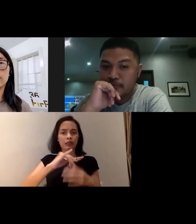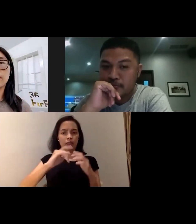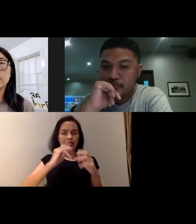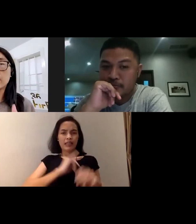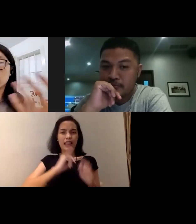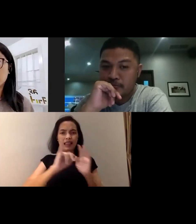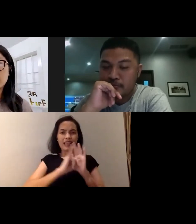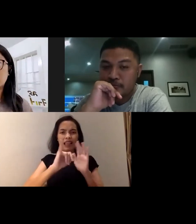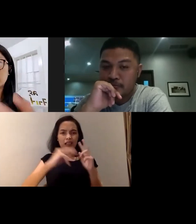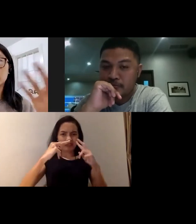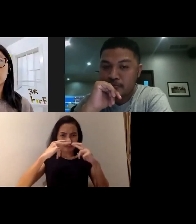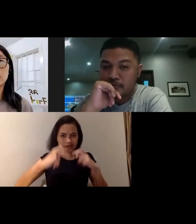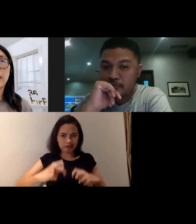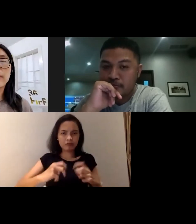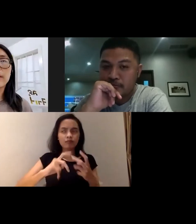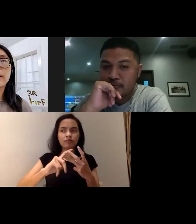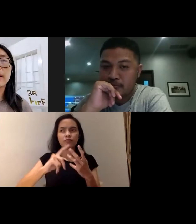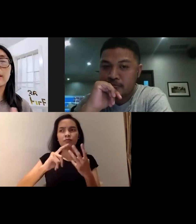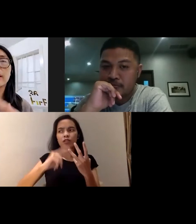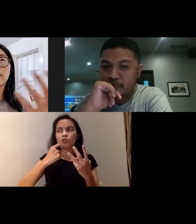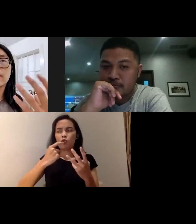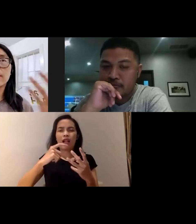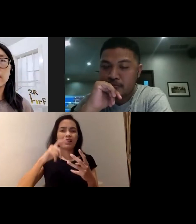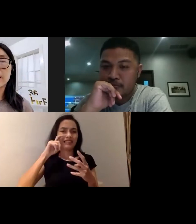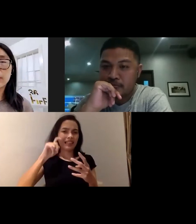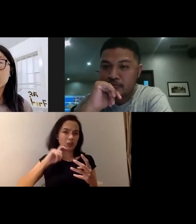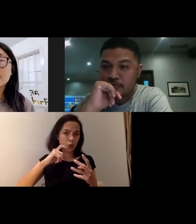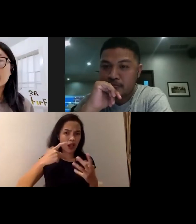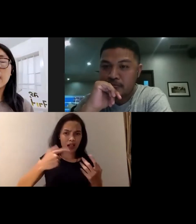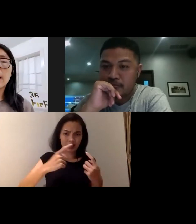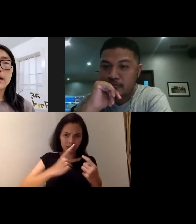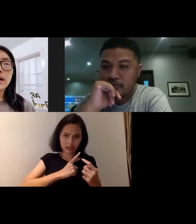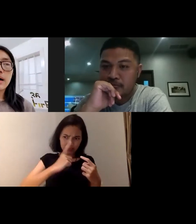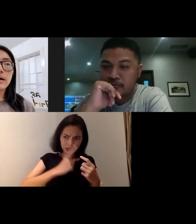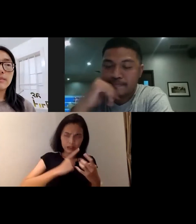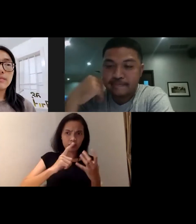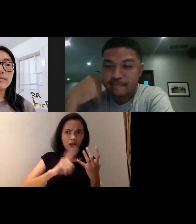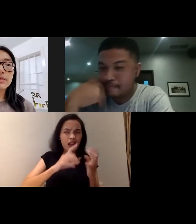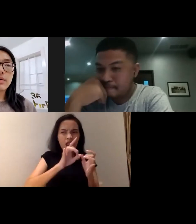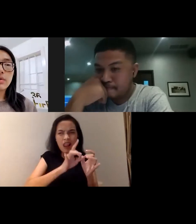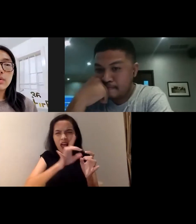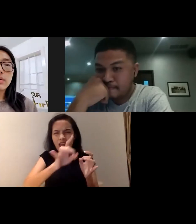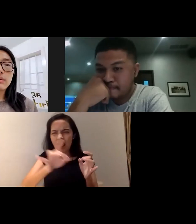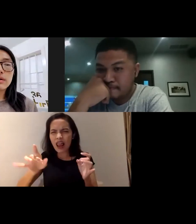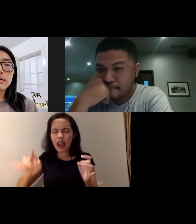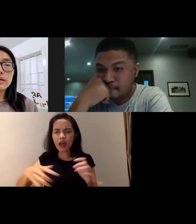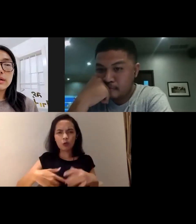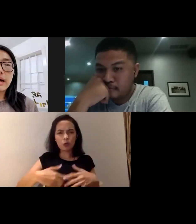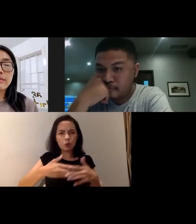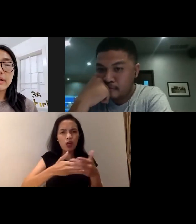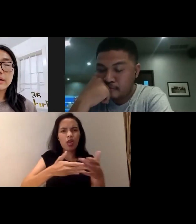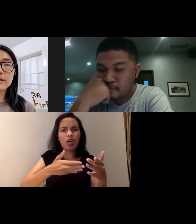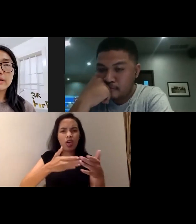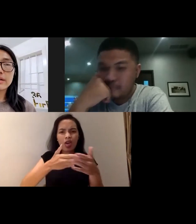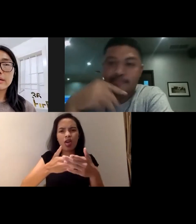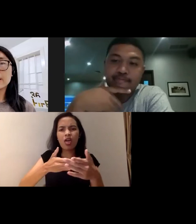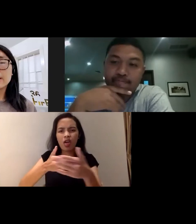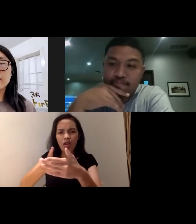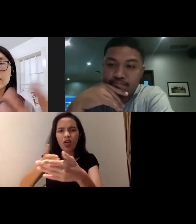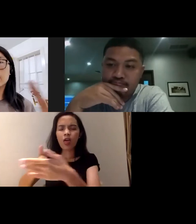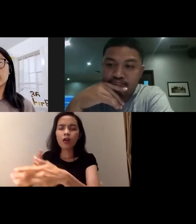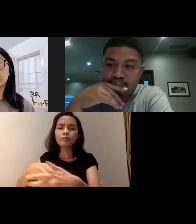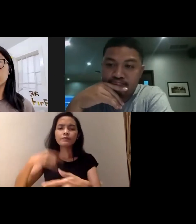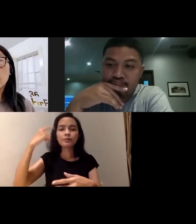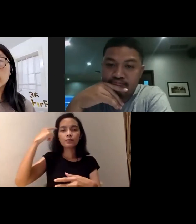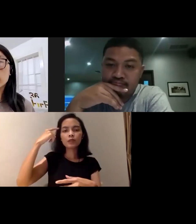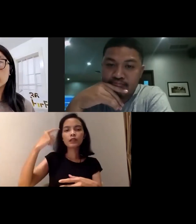their sexualities and with everything that they are experiencing. So I think this